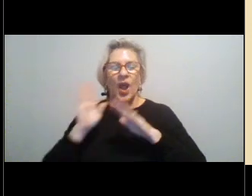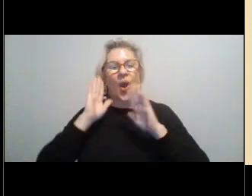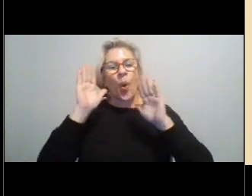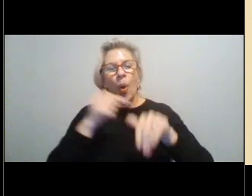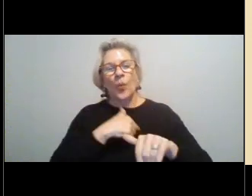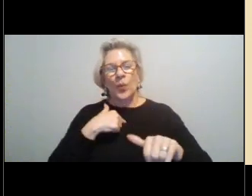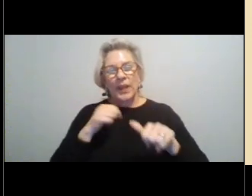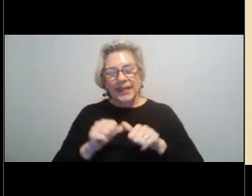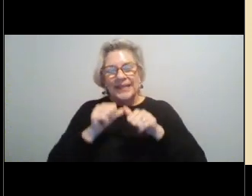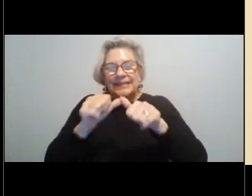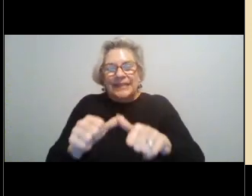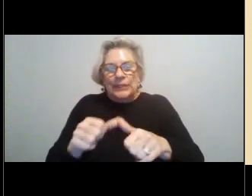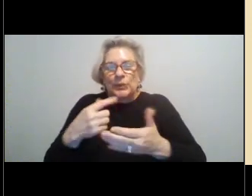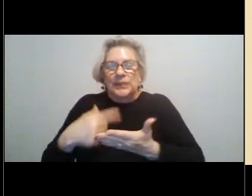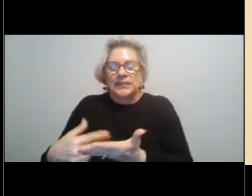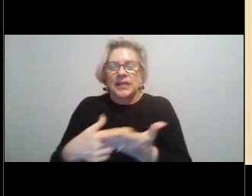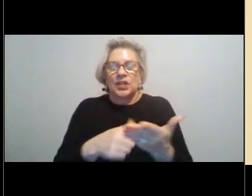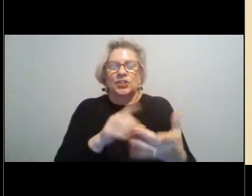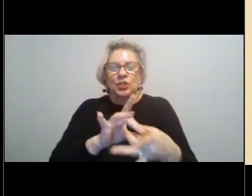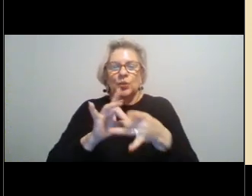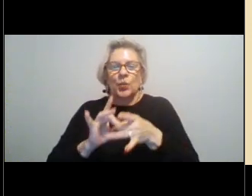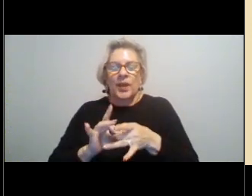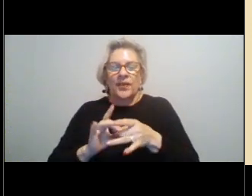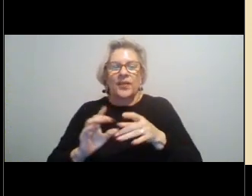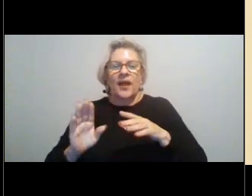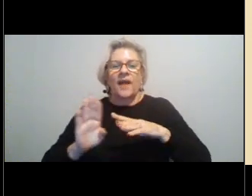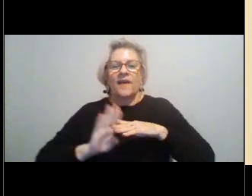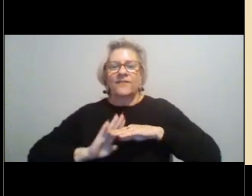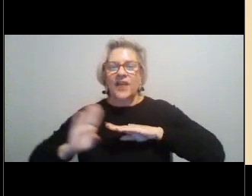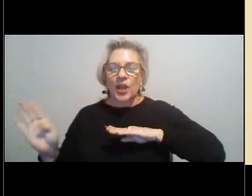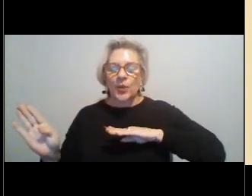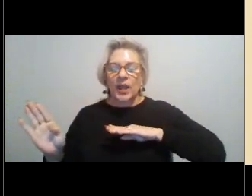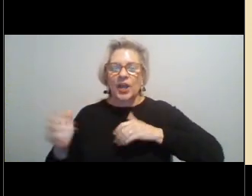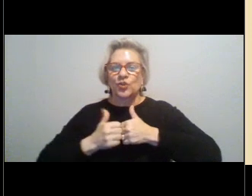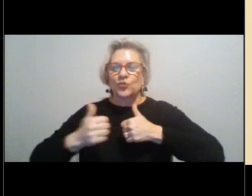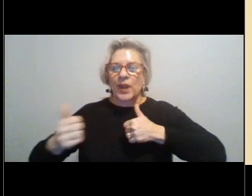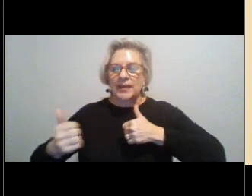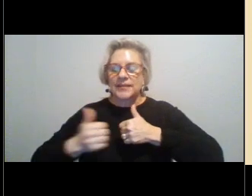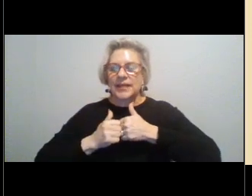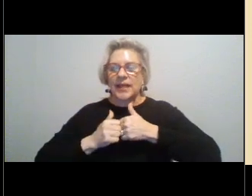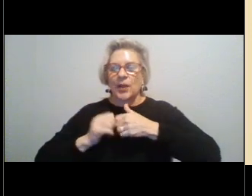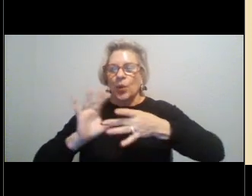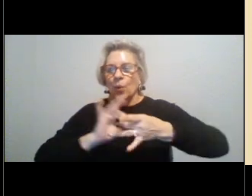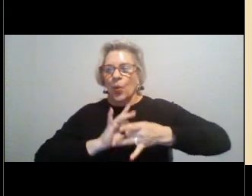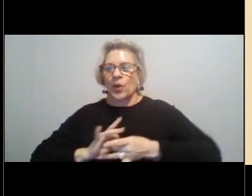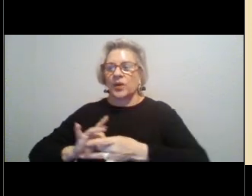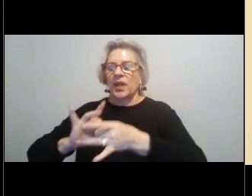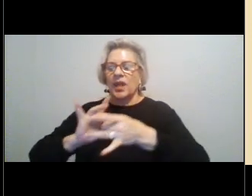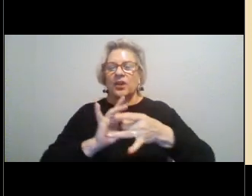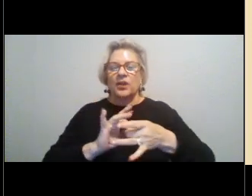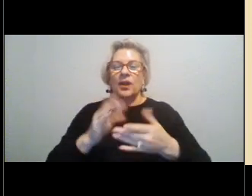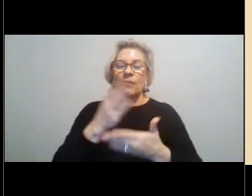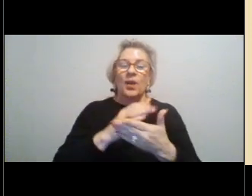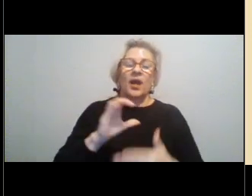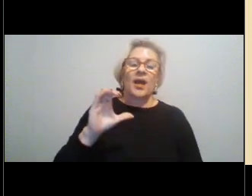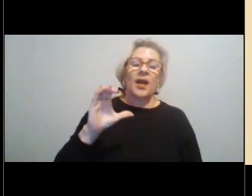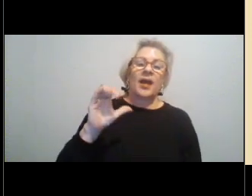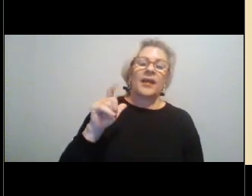continue the discussions around evacuation and transit coordination. As part of the Caldor fire,